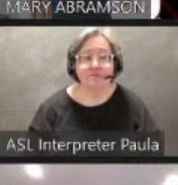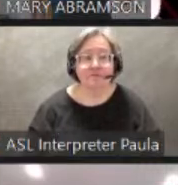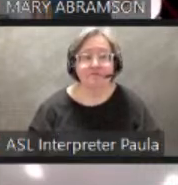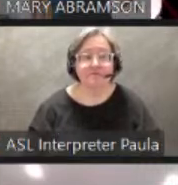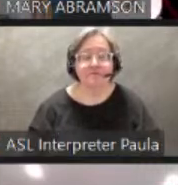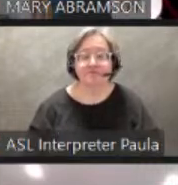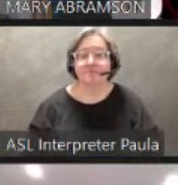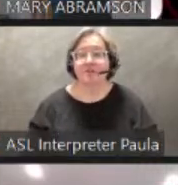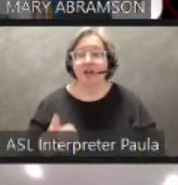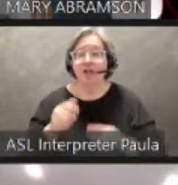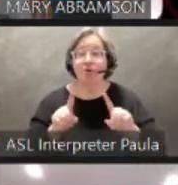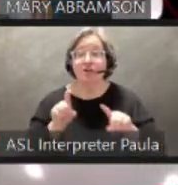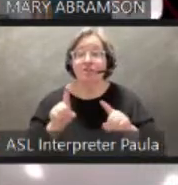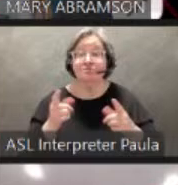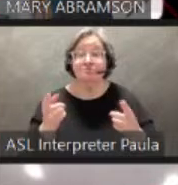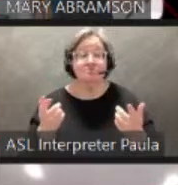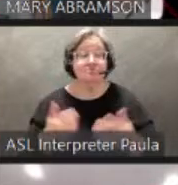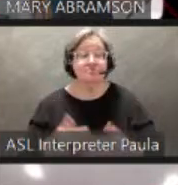Are there questions?